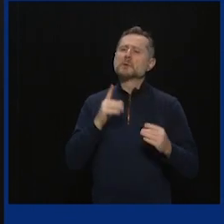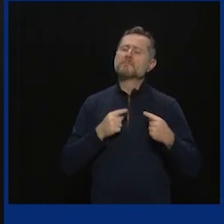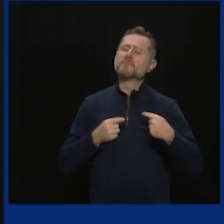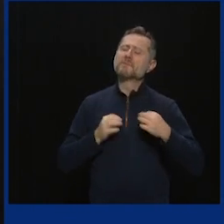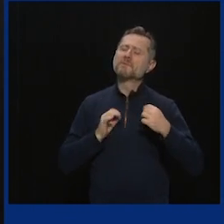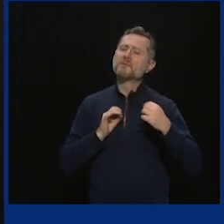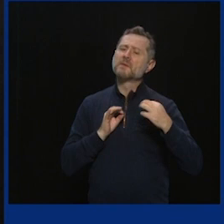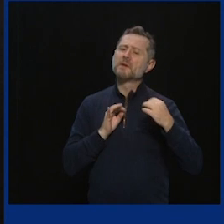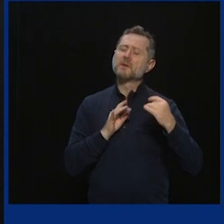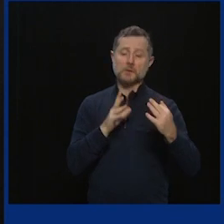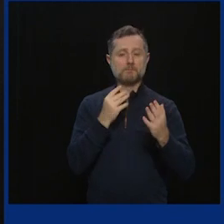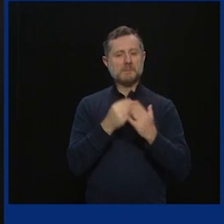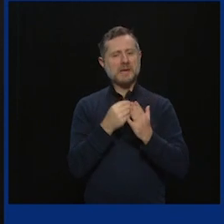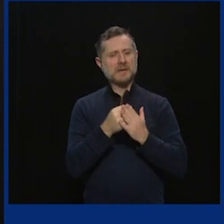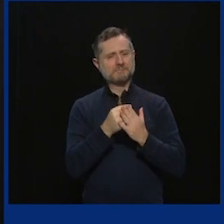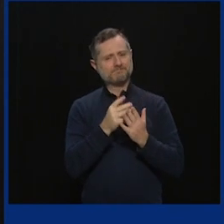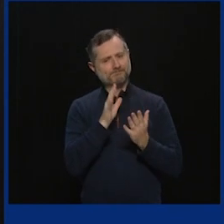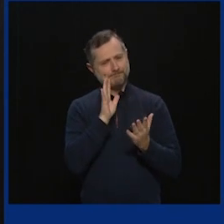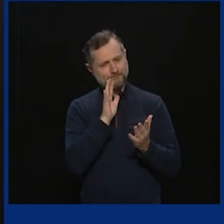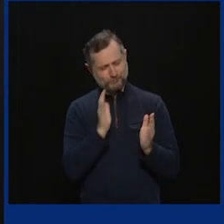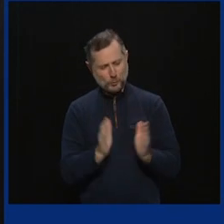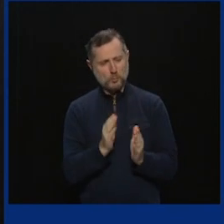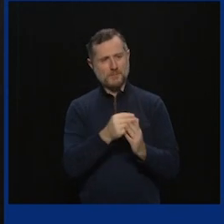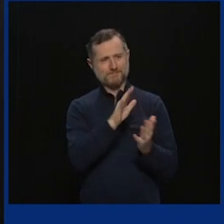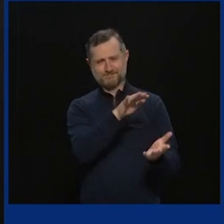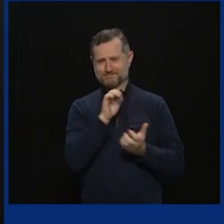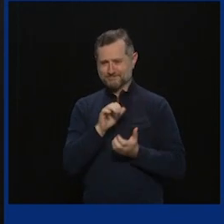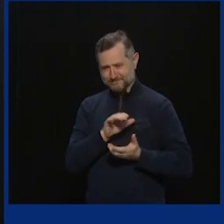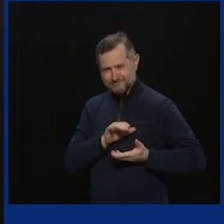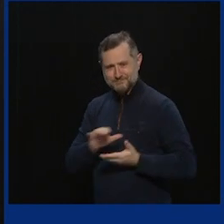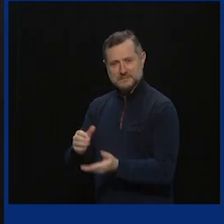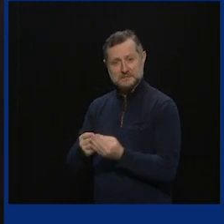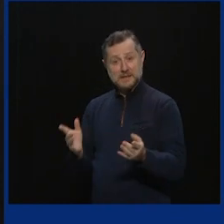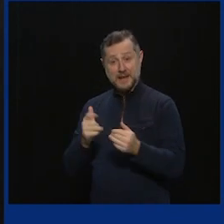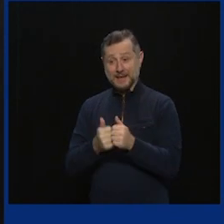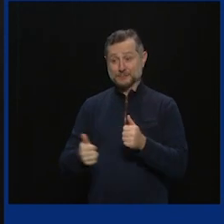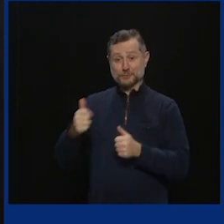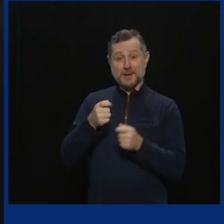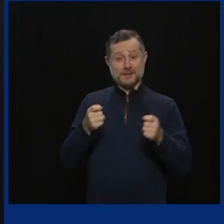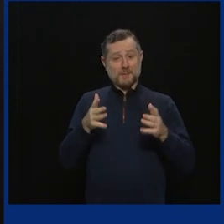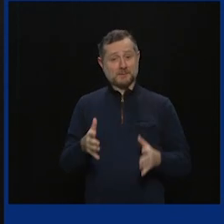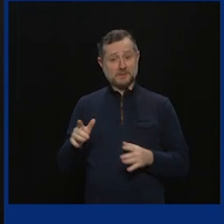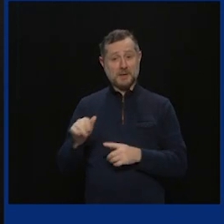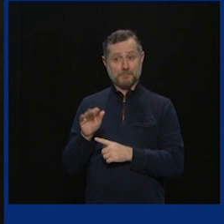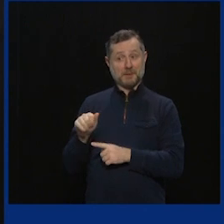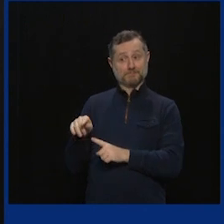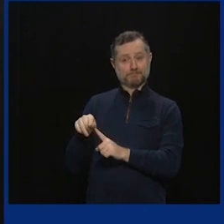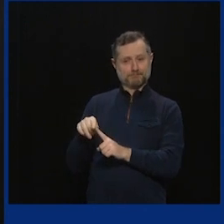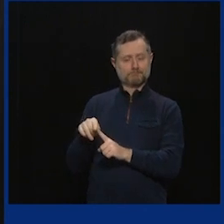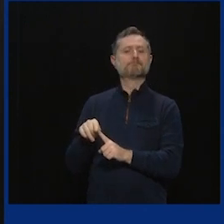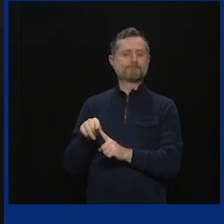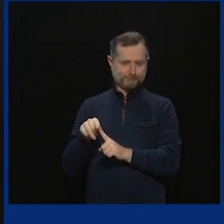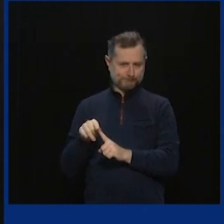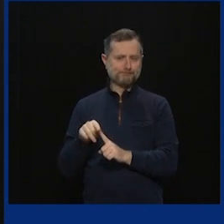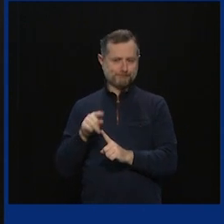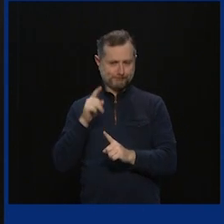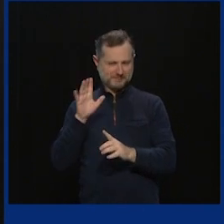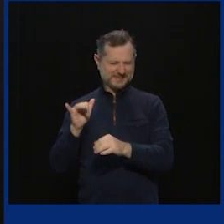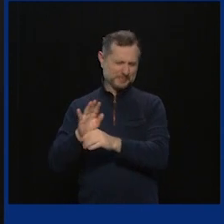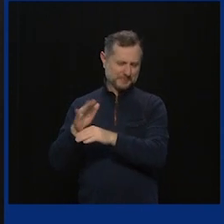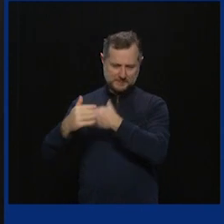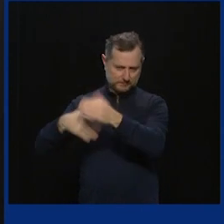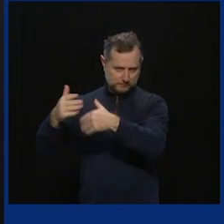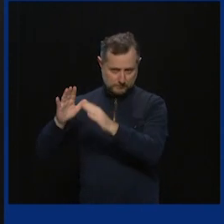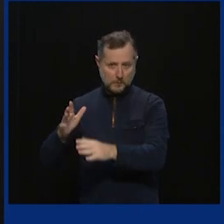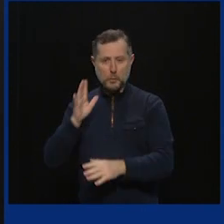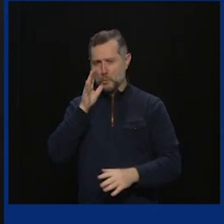small businesses. She's with the head of the administrator of the SBA as we speak. Otherwise, she certainly would have been here. But she has been a friend of mine and an ally